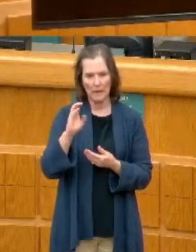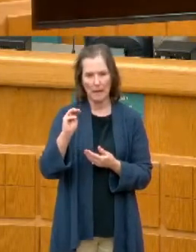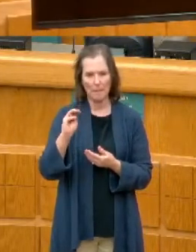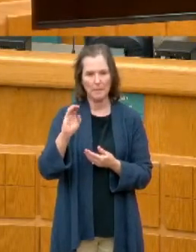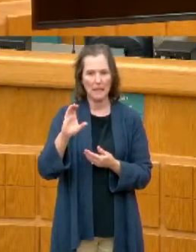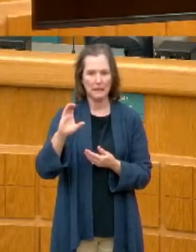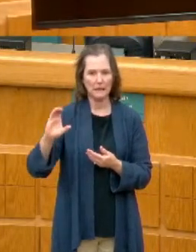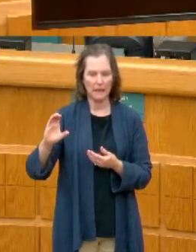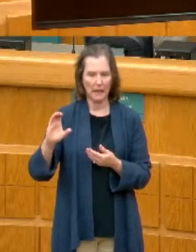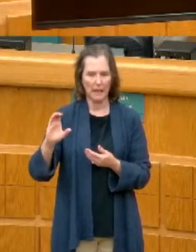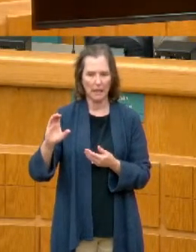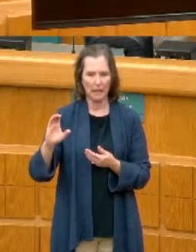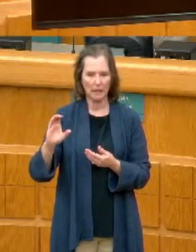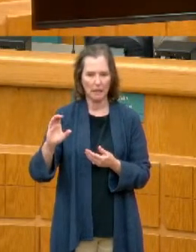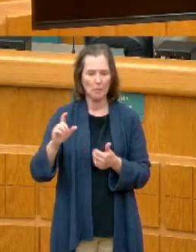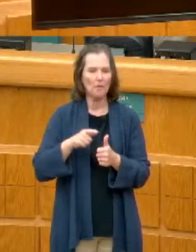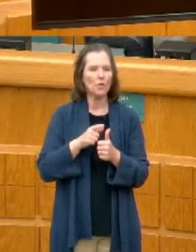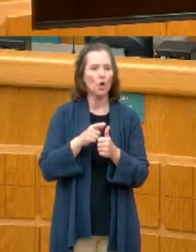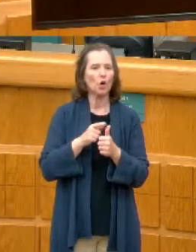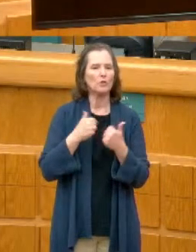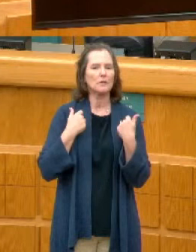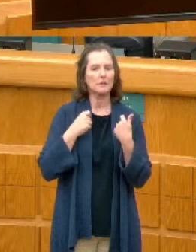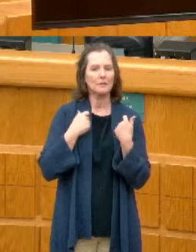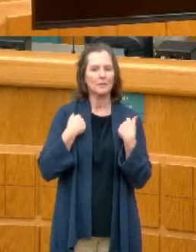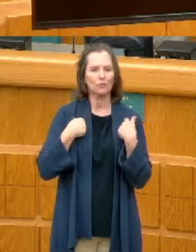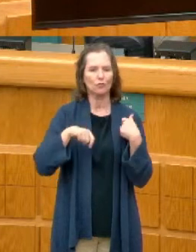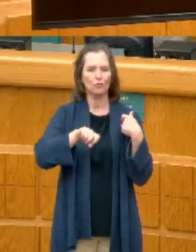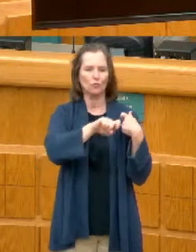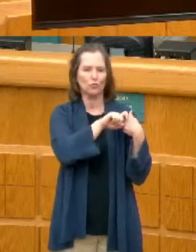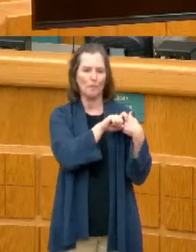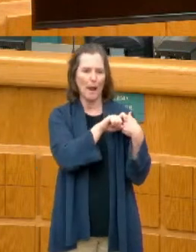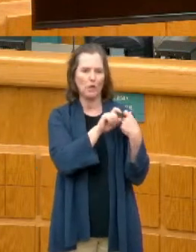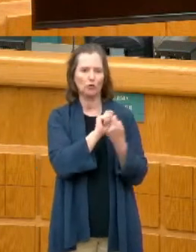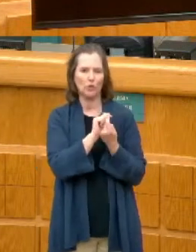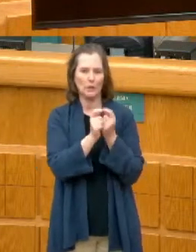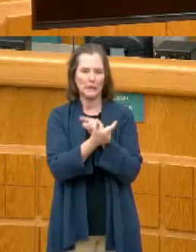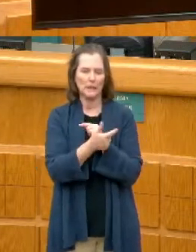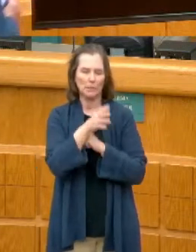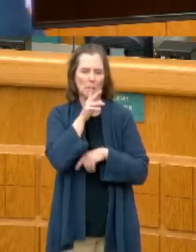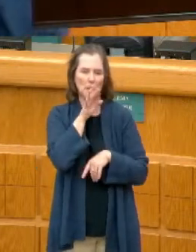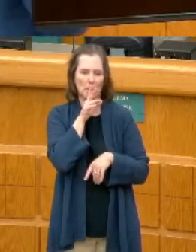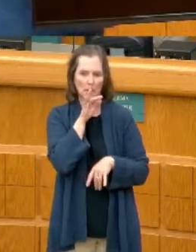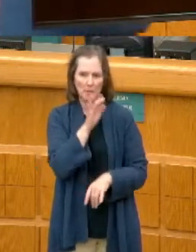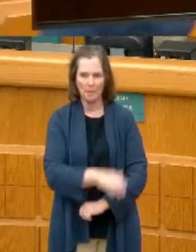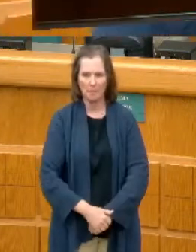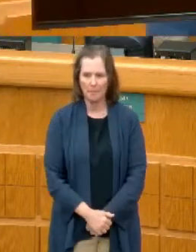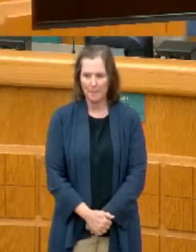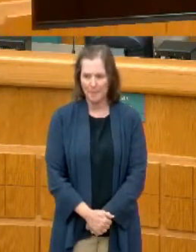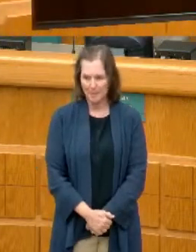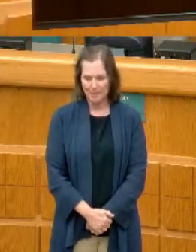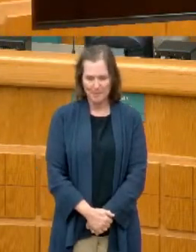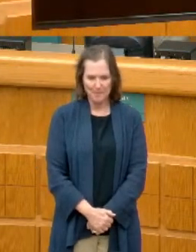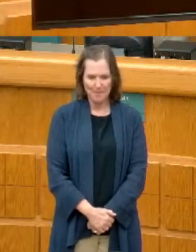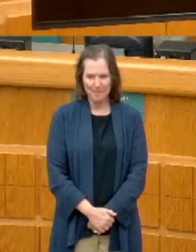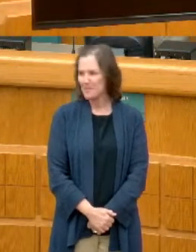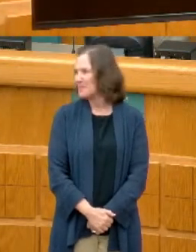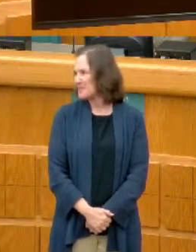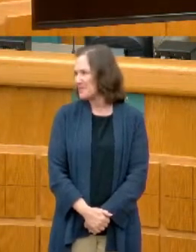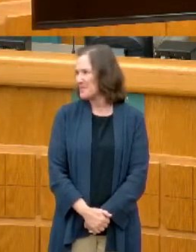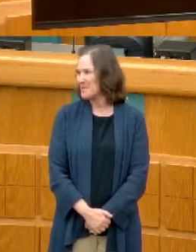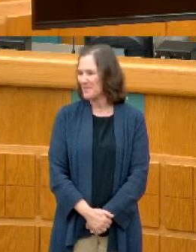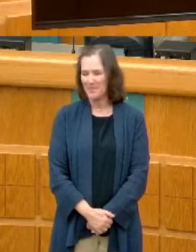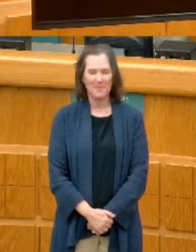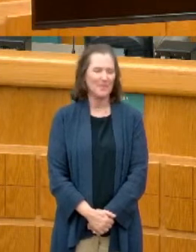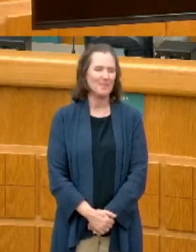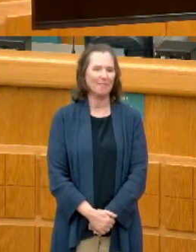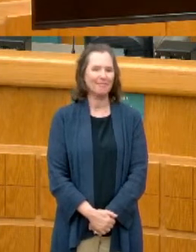hemos visto los datos, las tendencias y sabemos que es lo siguiente. Muchos de mis colegas médicos, enfermeros, todos son esenciales en la comunidad y si los